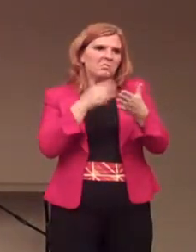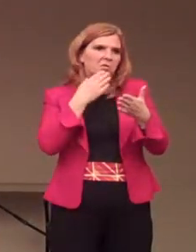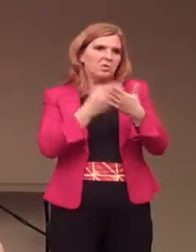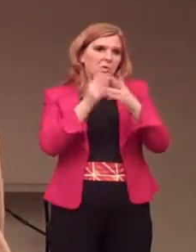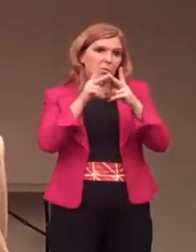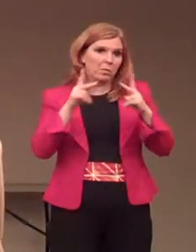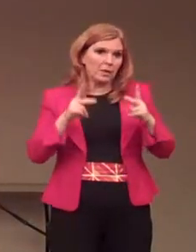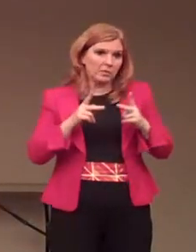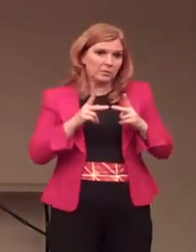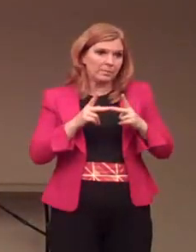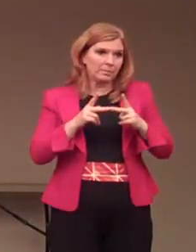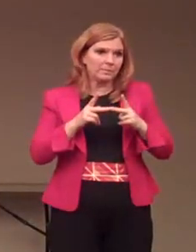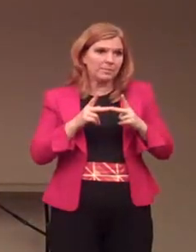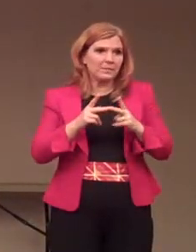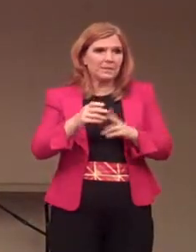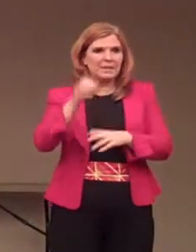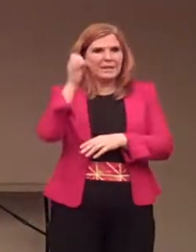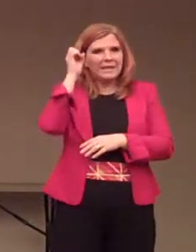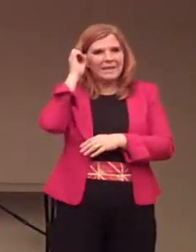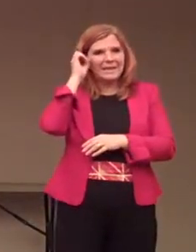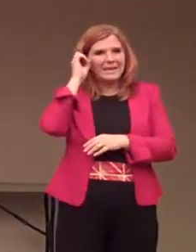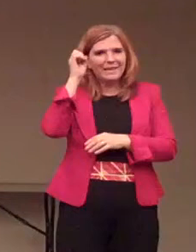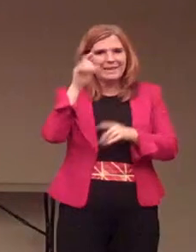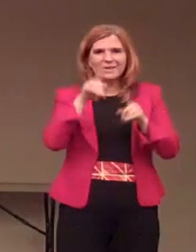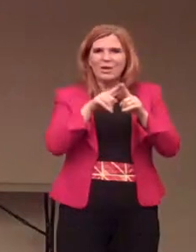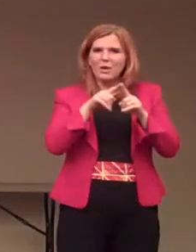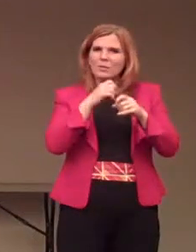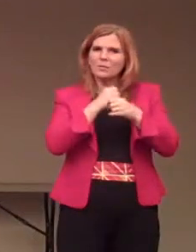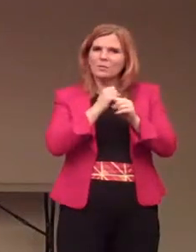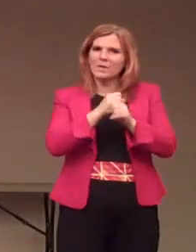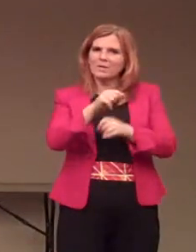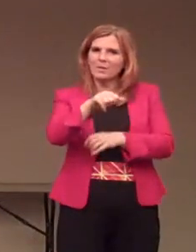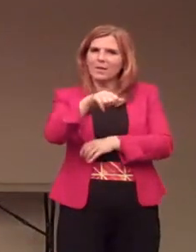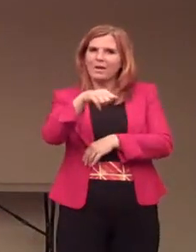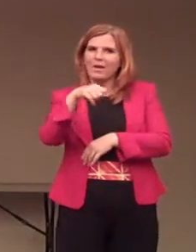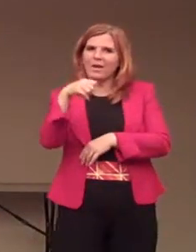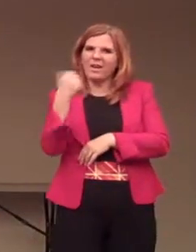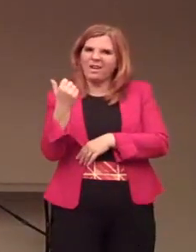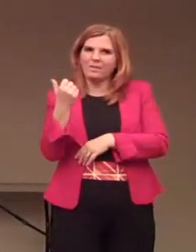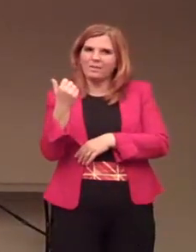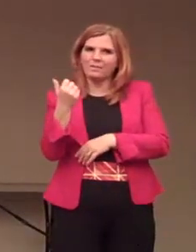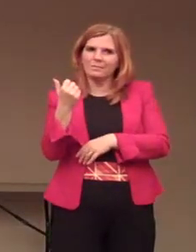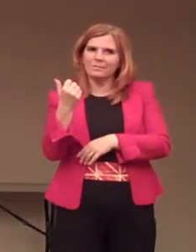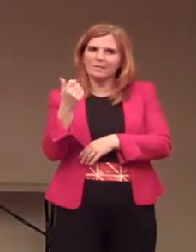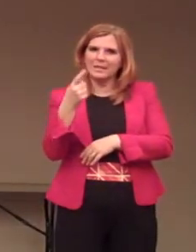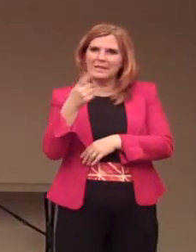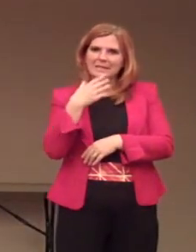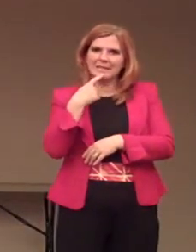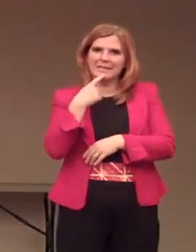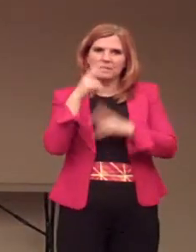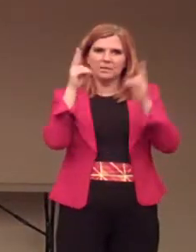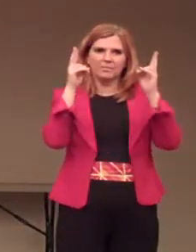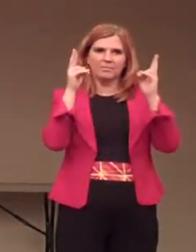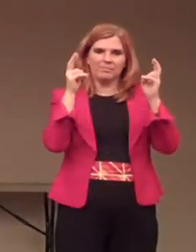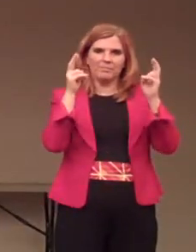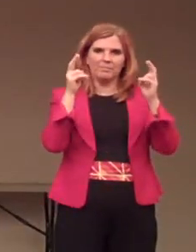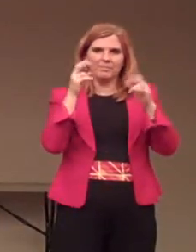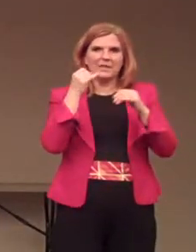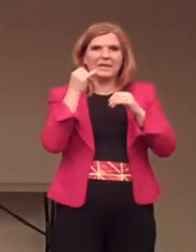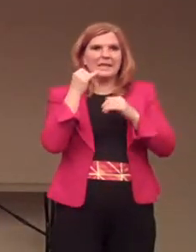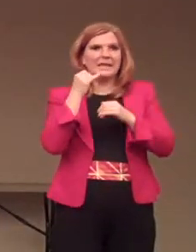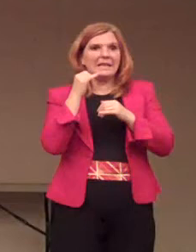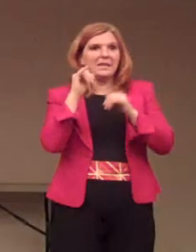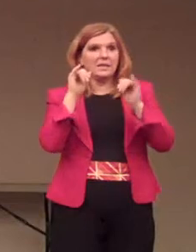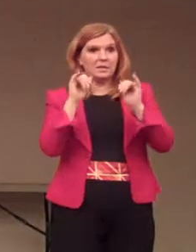good place to go. But he's also makes some other comments. He stays at what's called the United